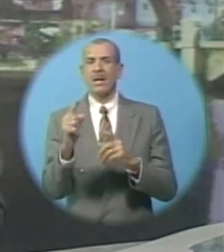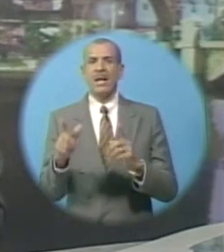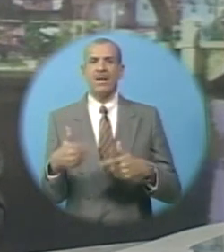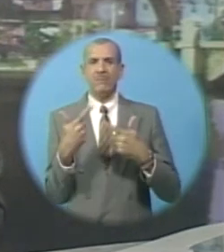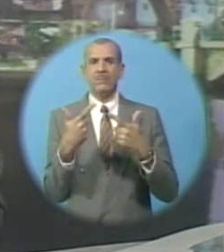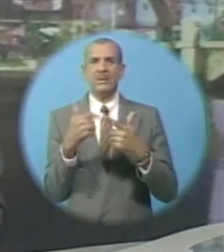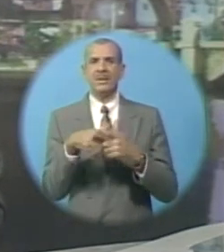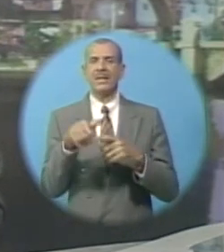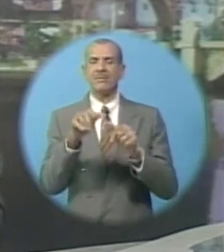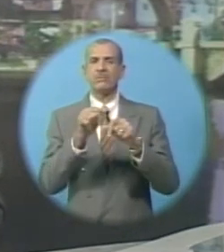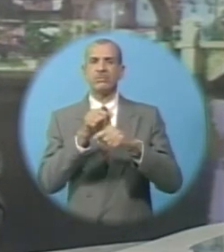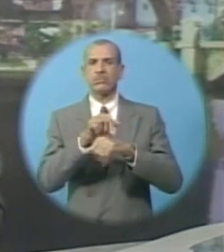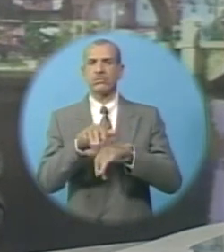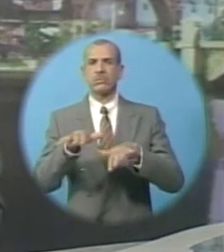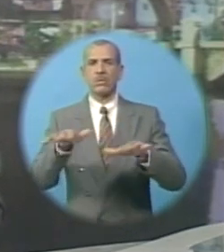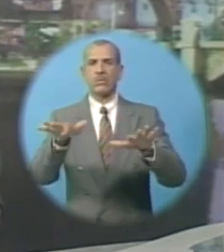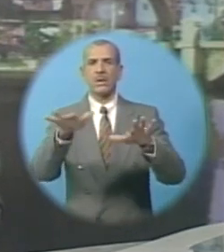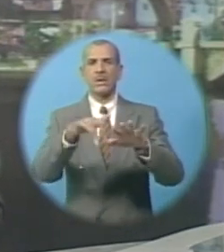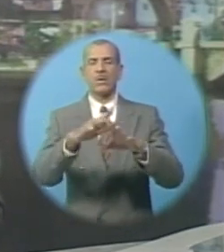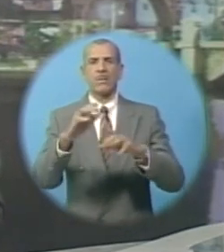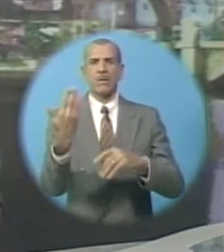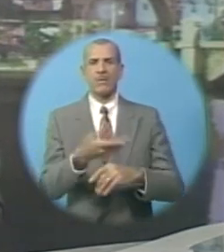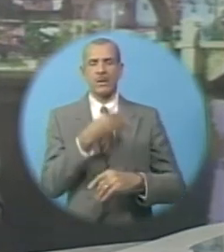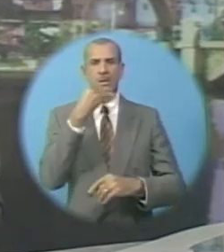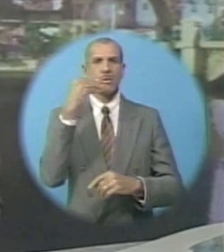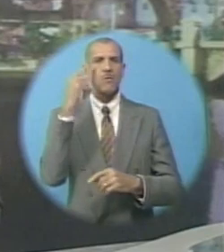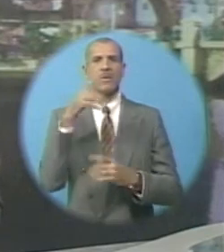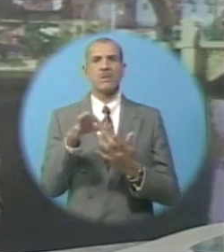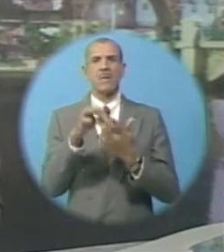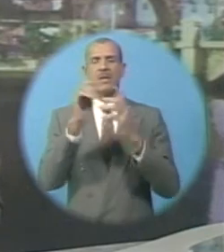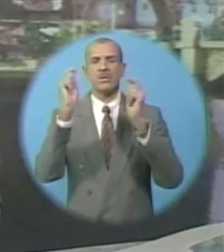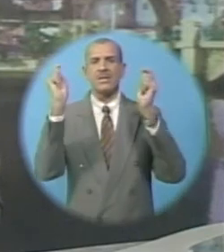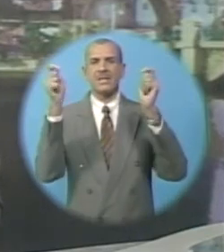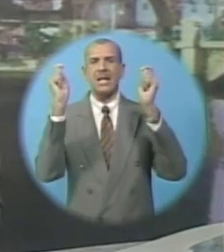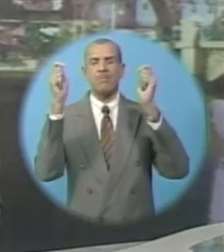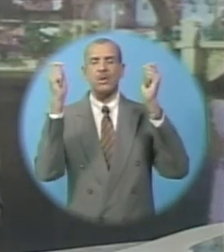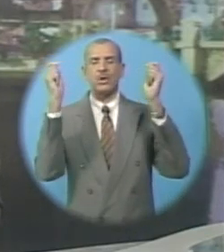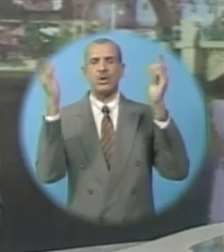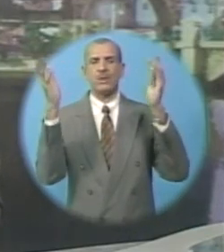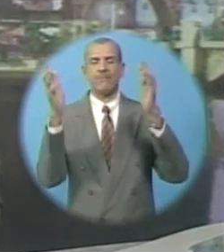in the diaspora could have been invited home for a special celebration.